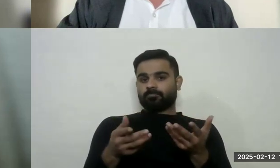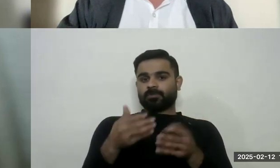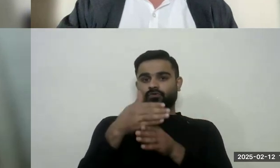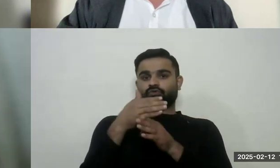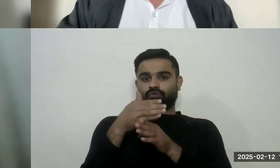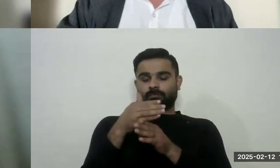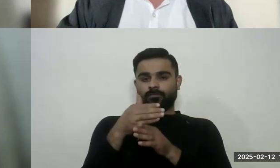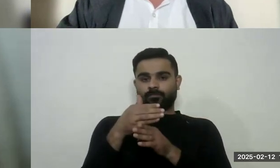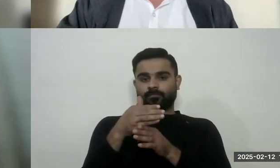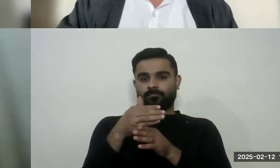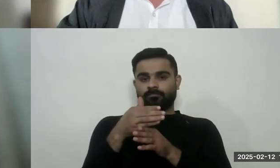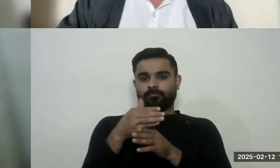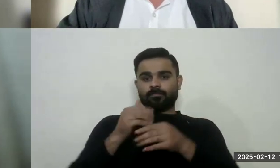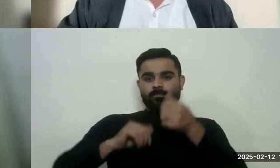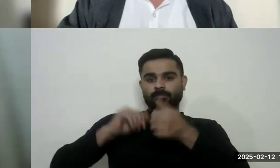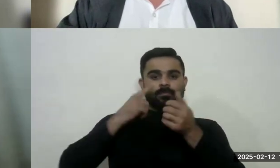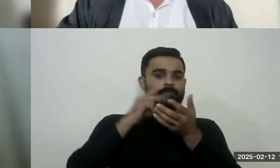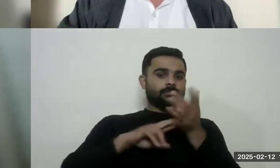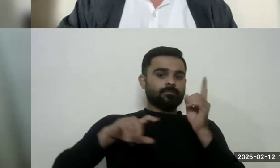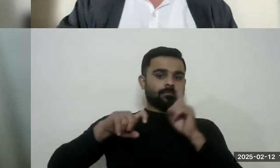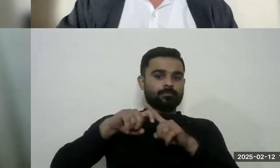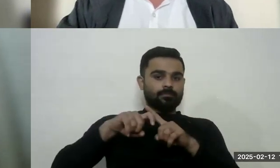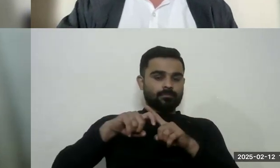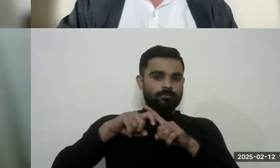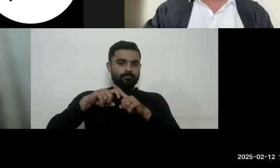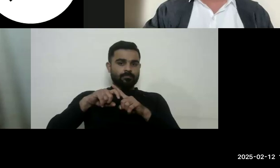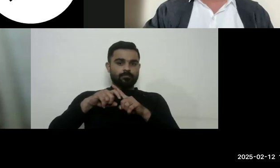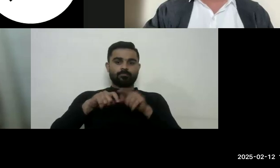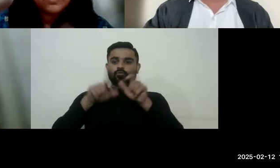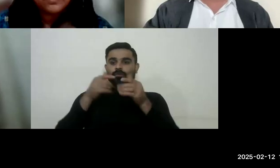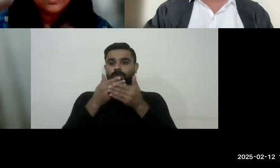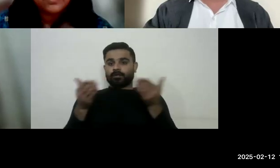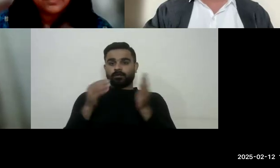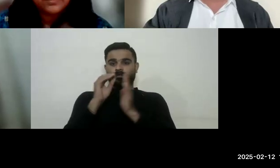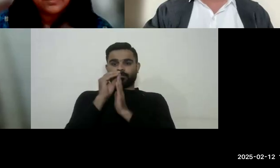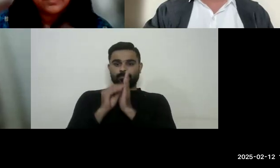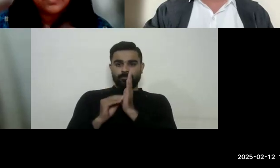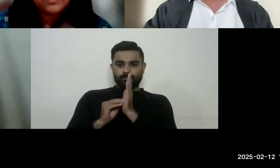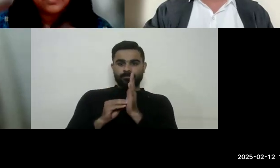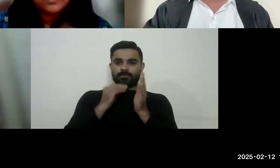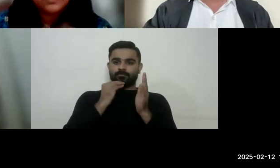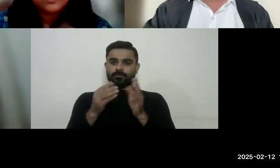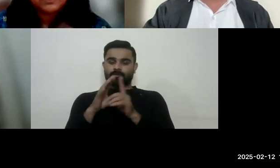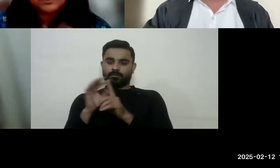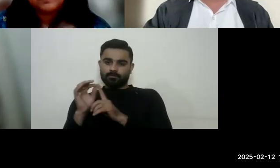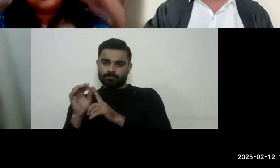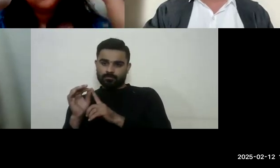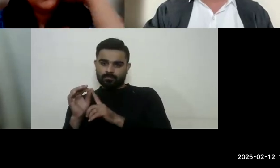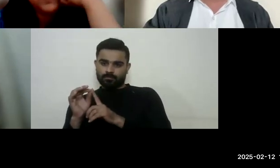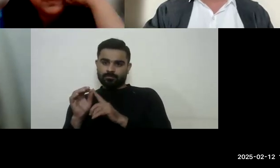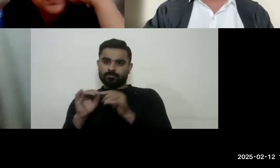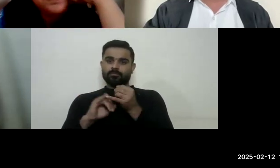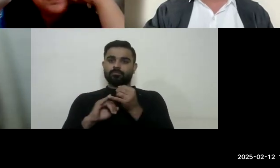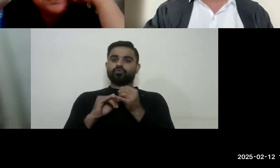share the feedback link for you all to fill in. Please do